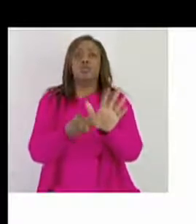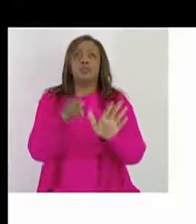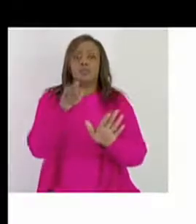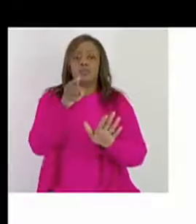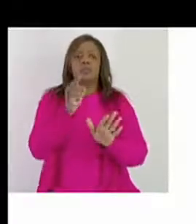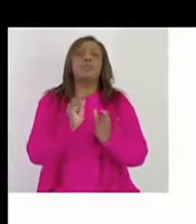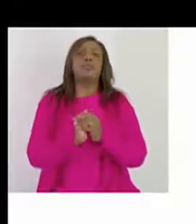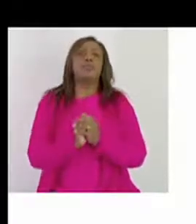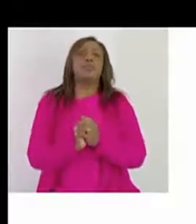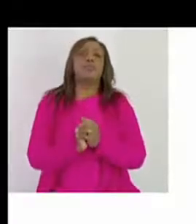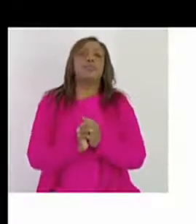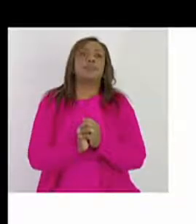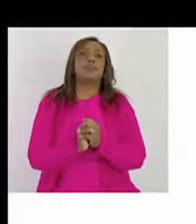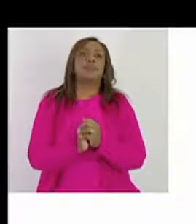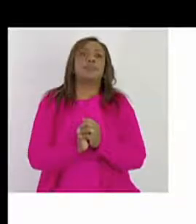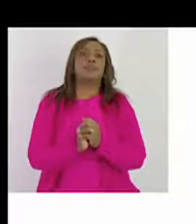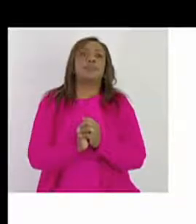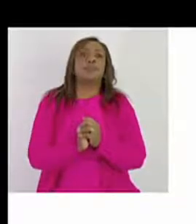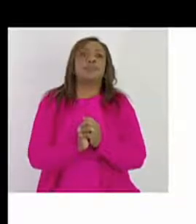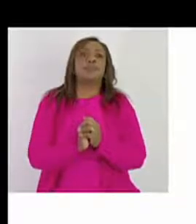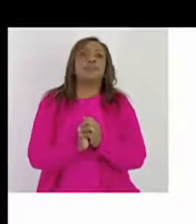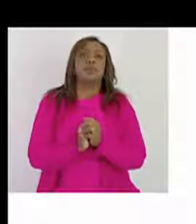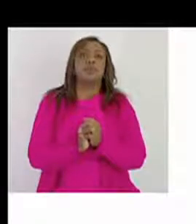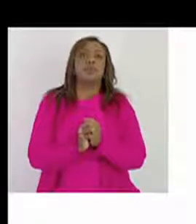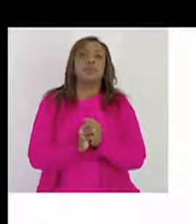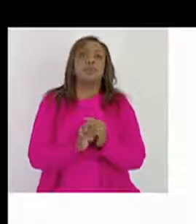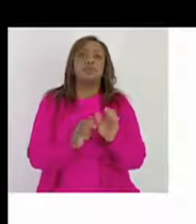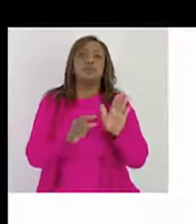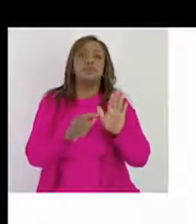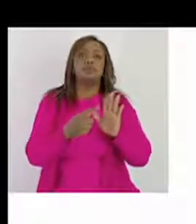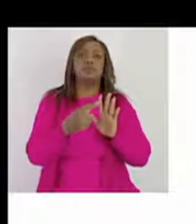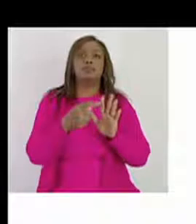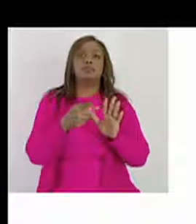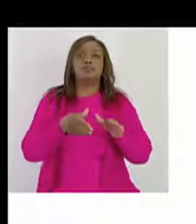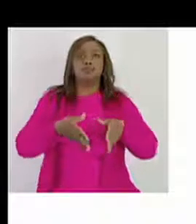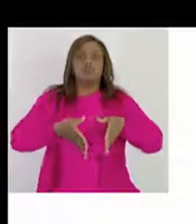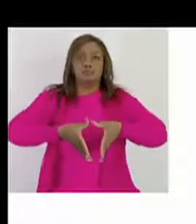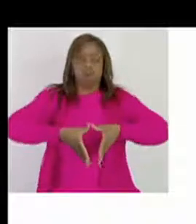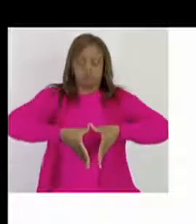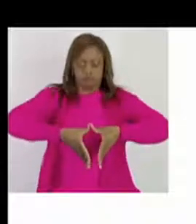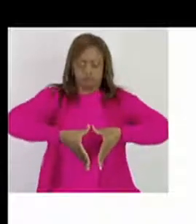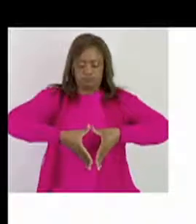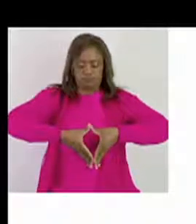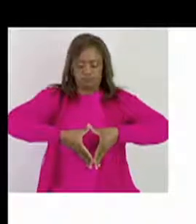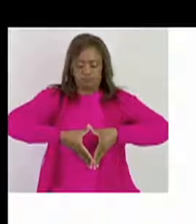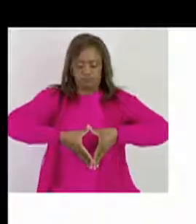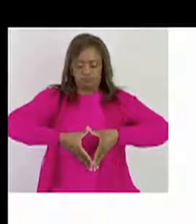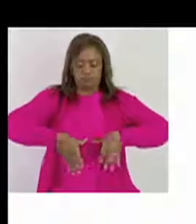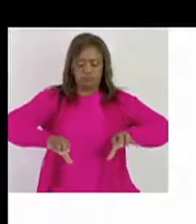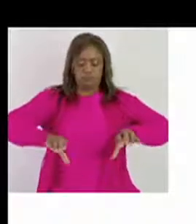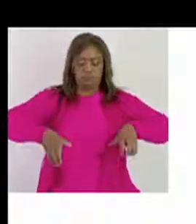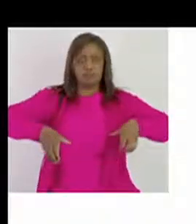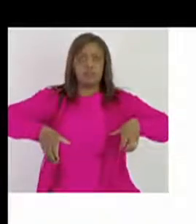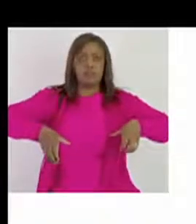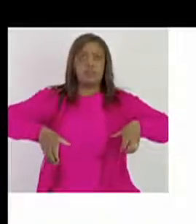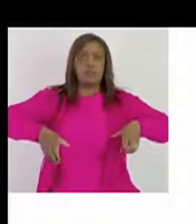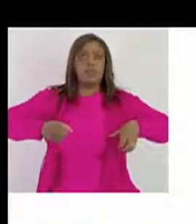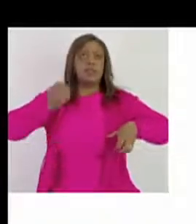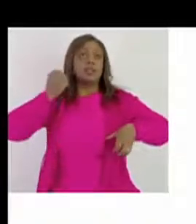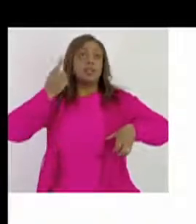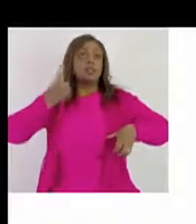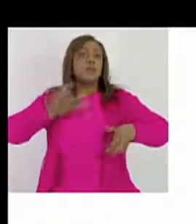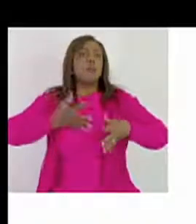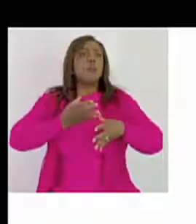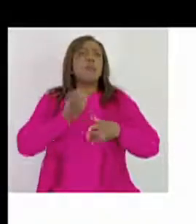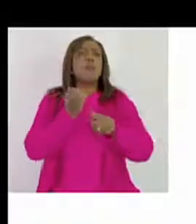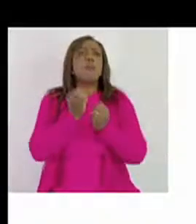conception. We have a diagram to assist us to better understand